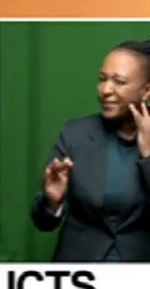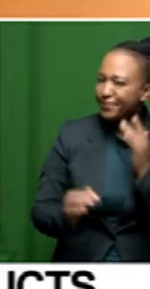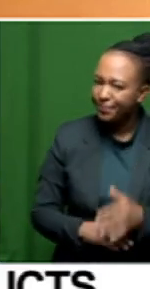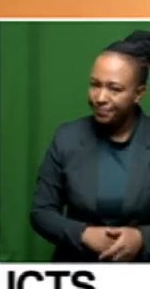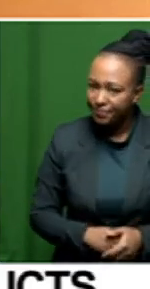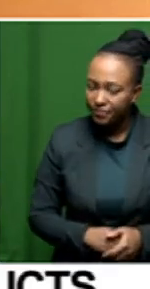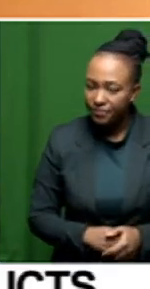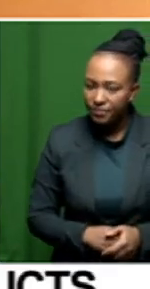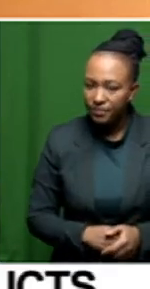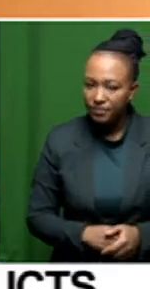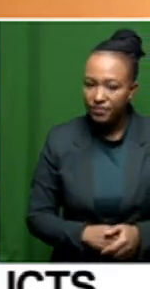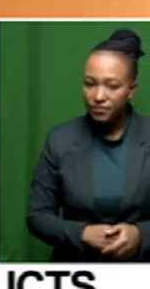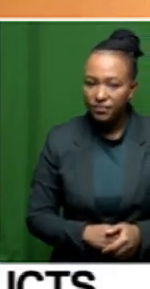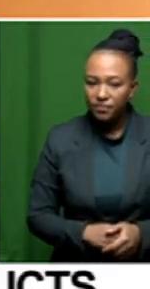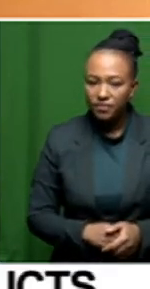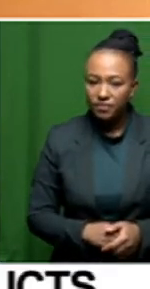reopen?